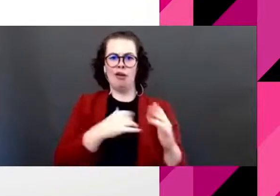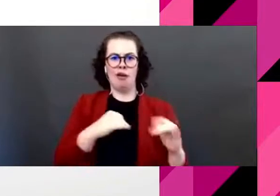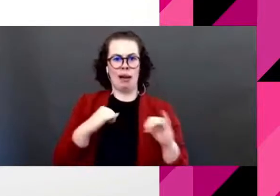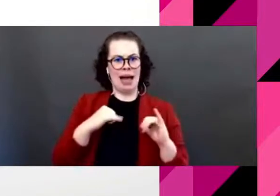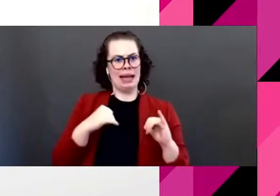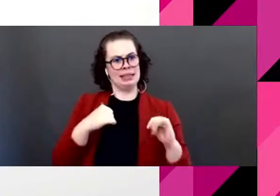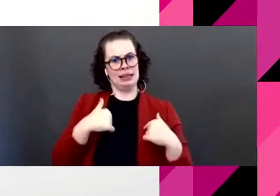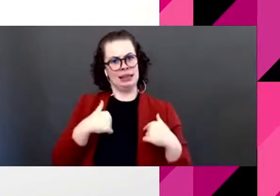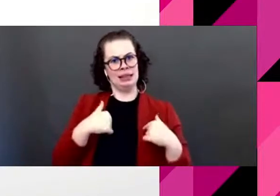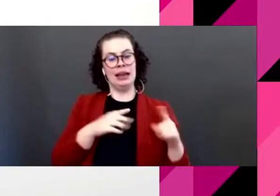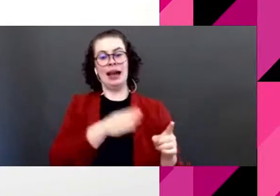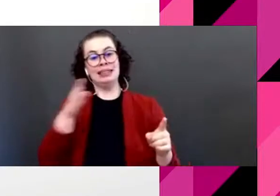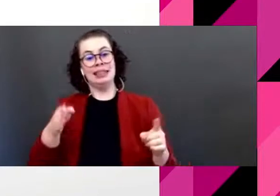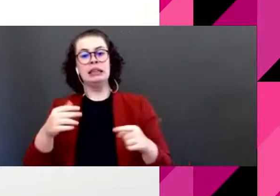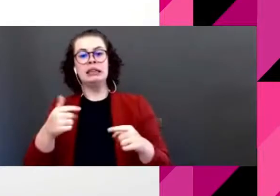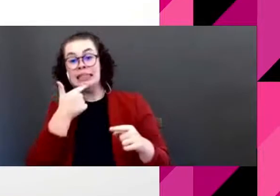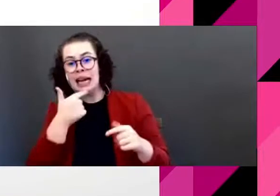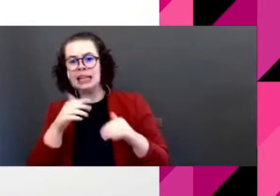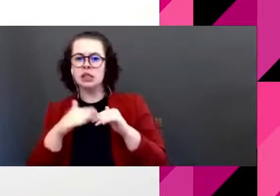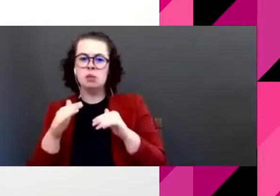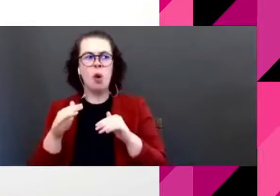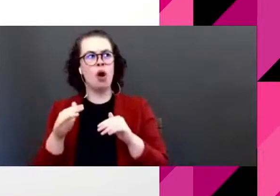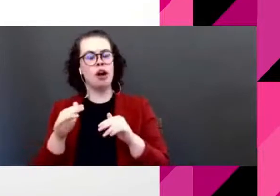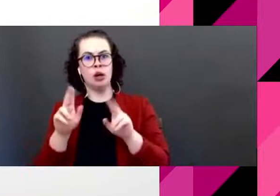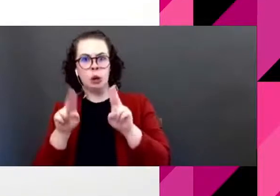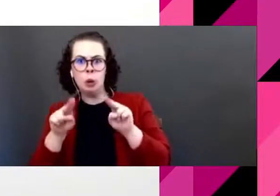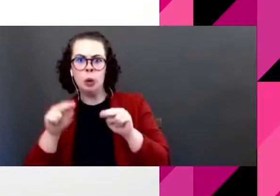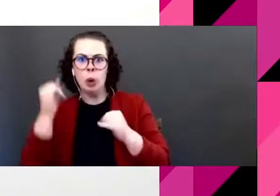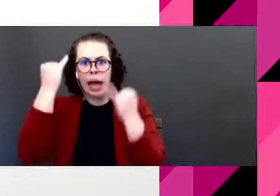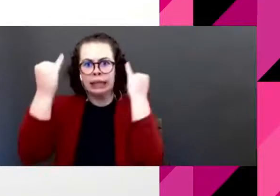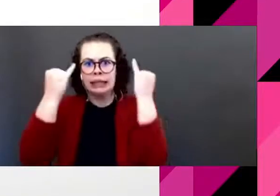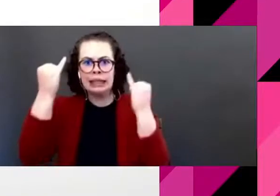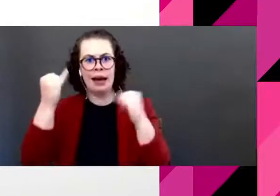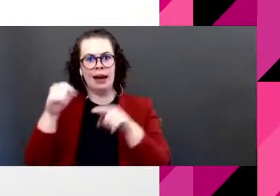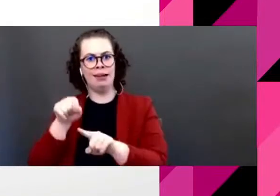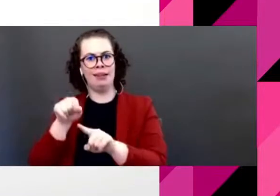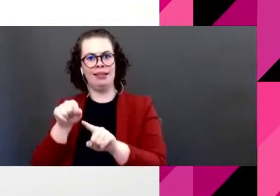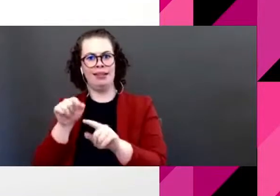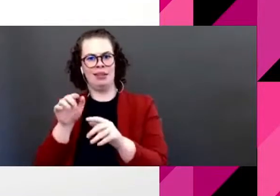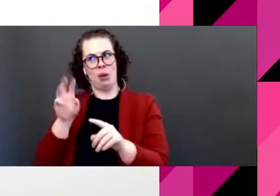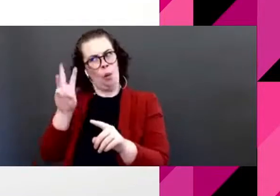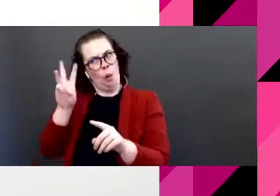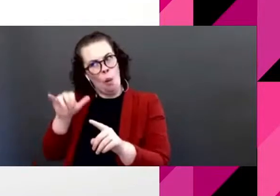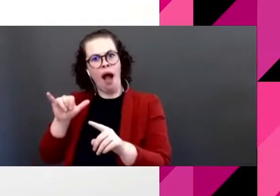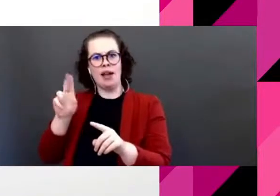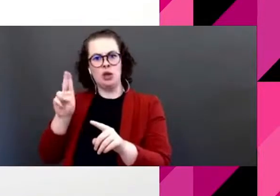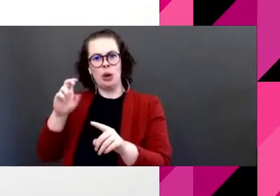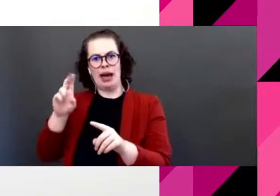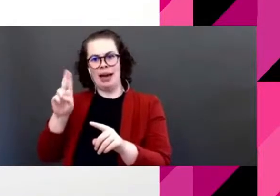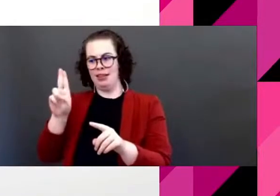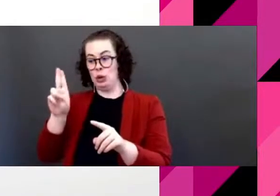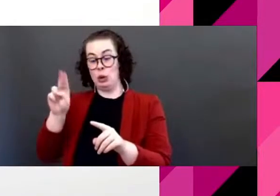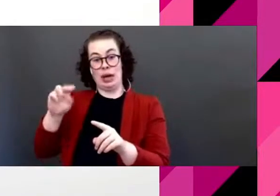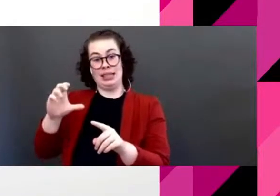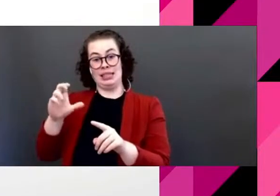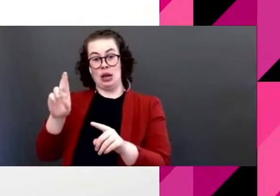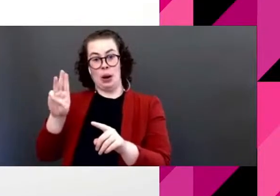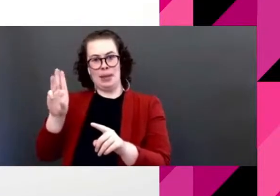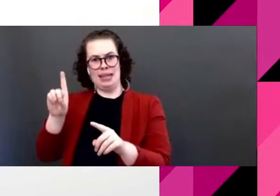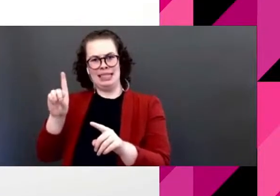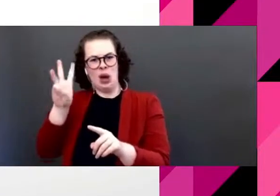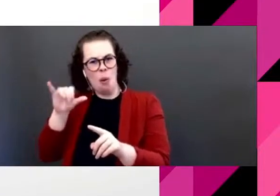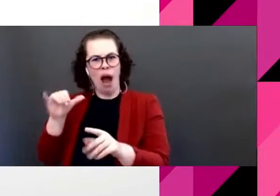better what do we want to say or what the convention wanted to say when they included the notion